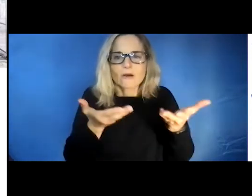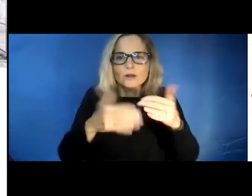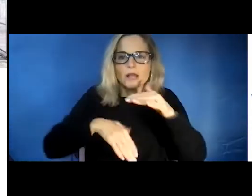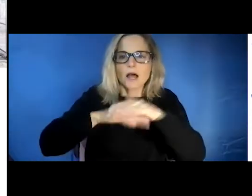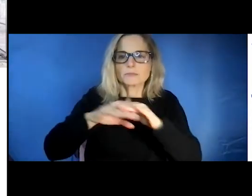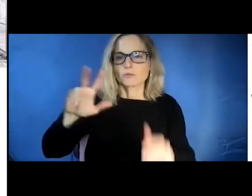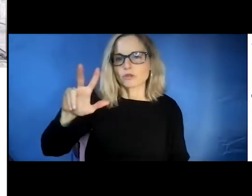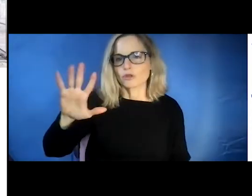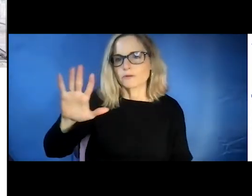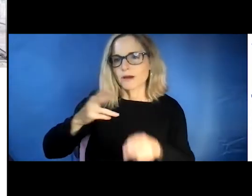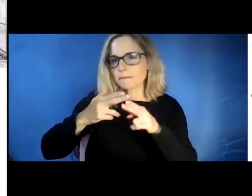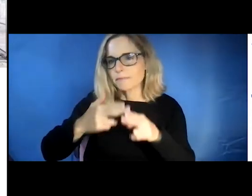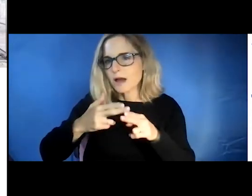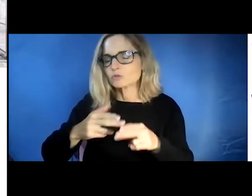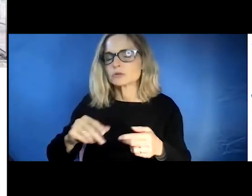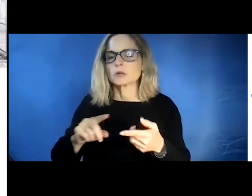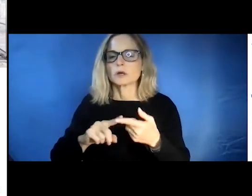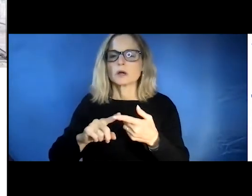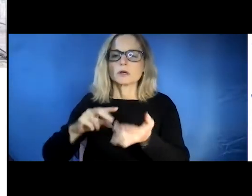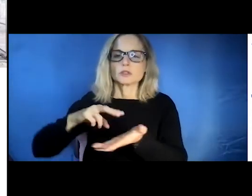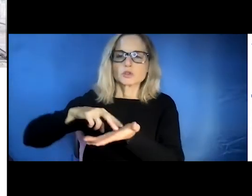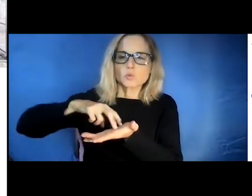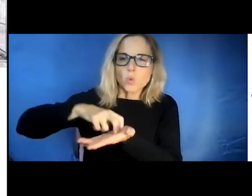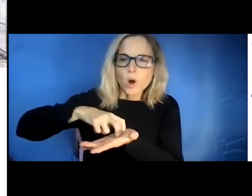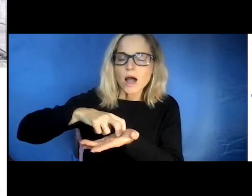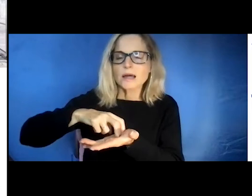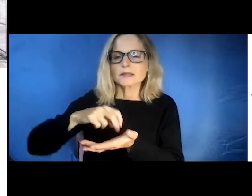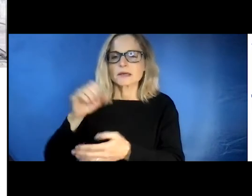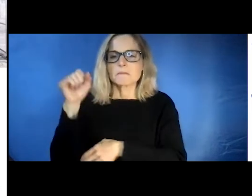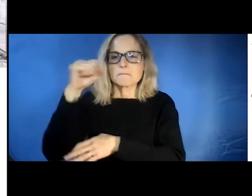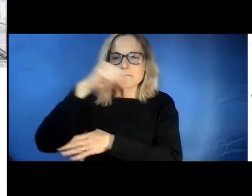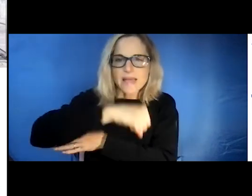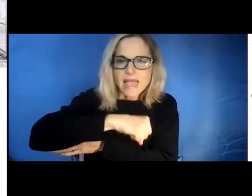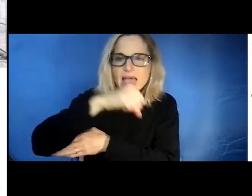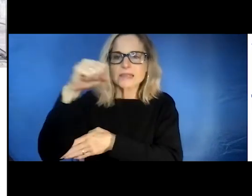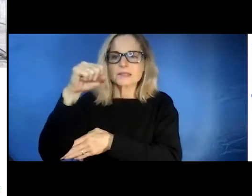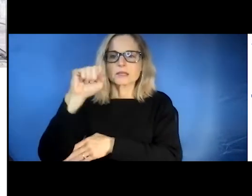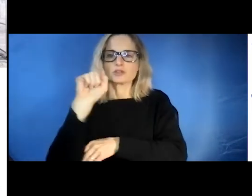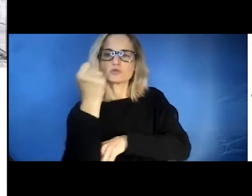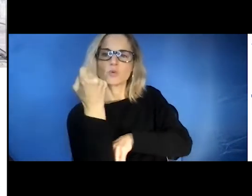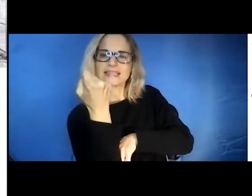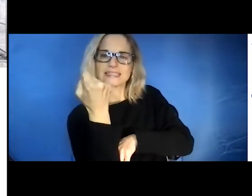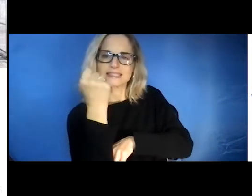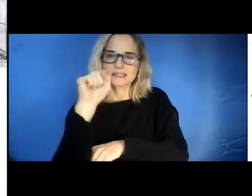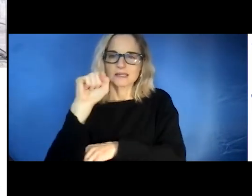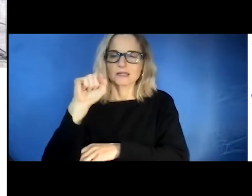to squat, bend, lift, reach. A lot of mobility is needed for this